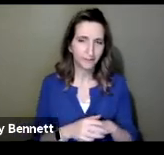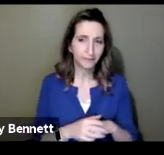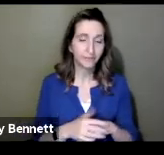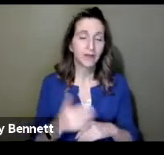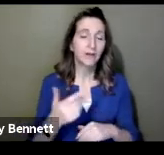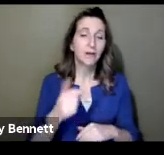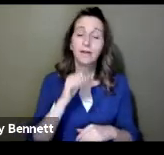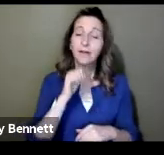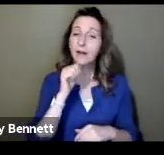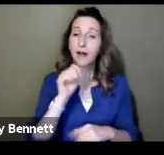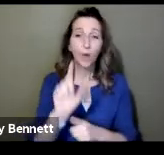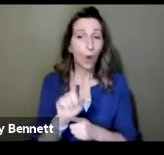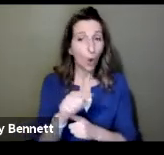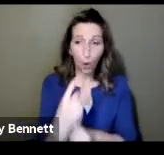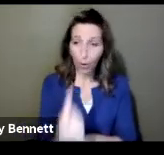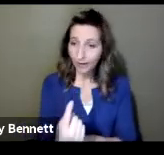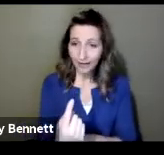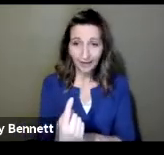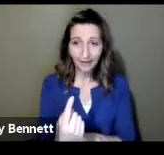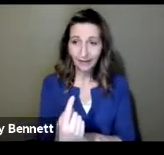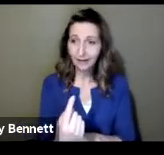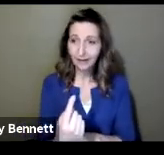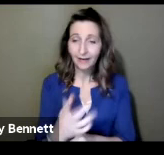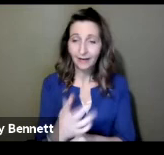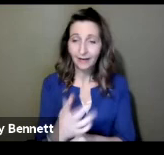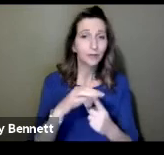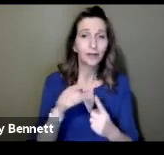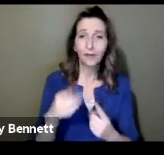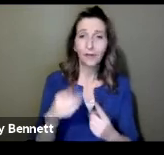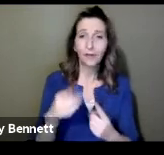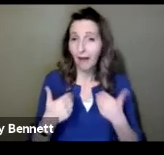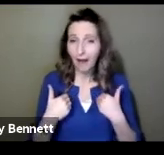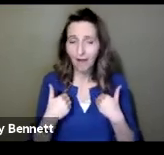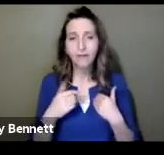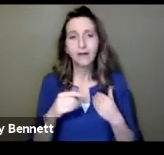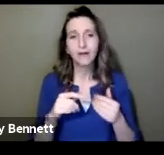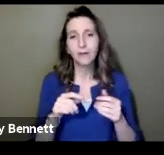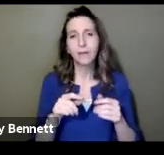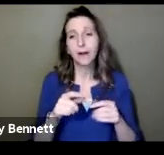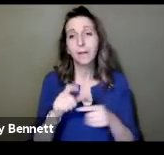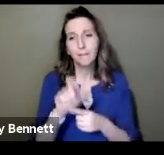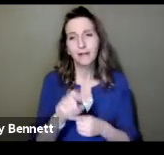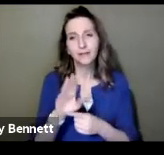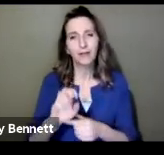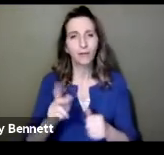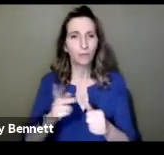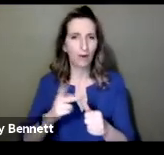the only exceptionality that they can or may have, but it must be the